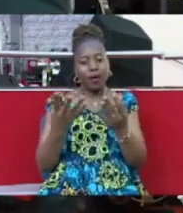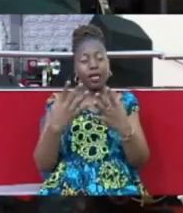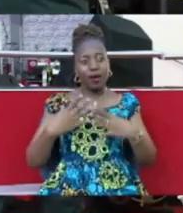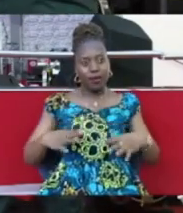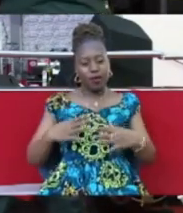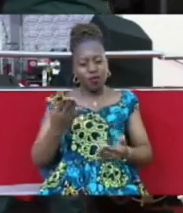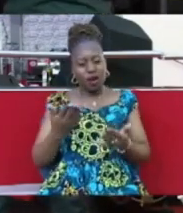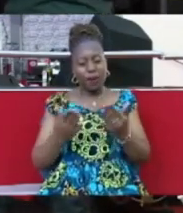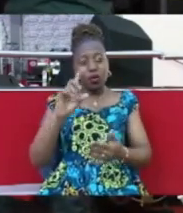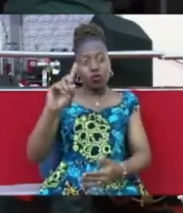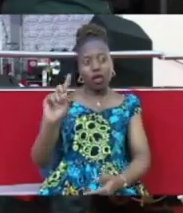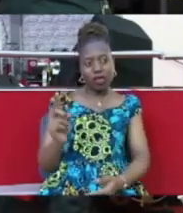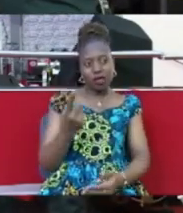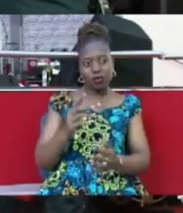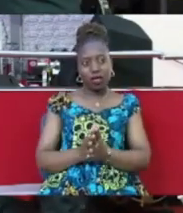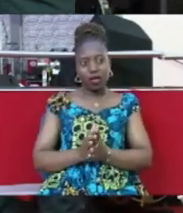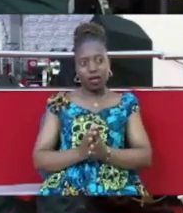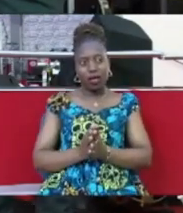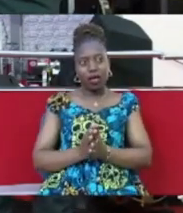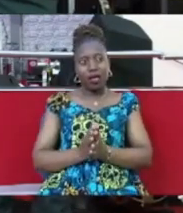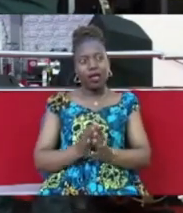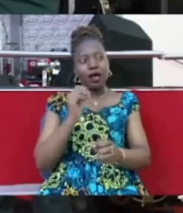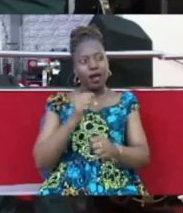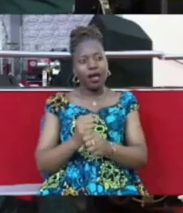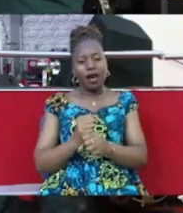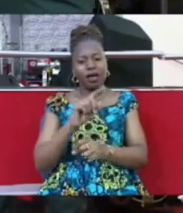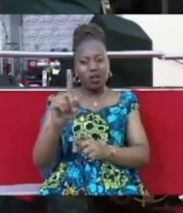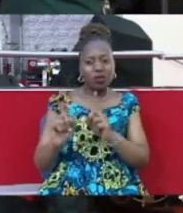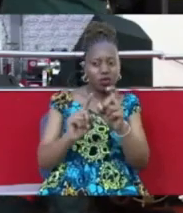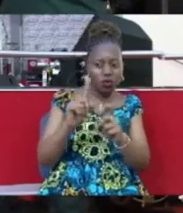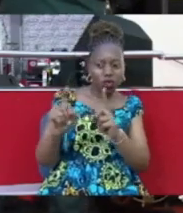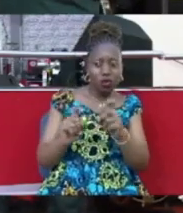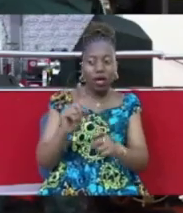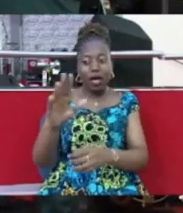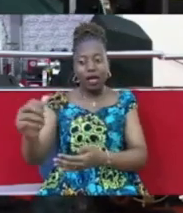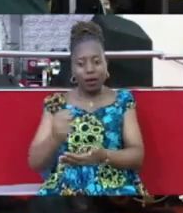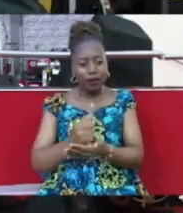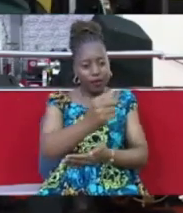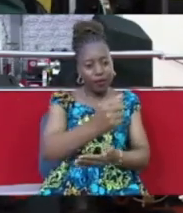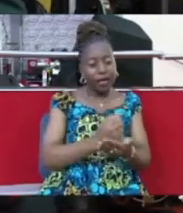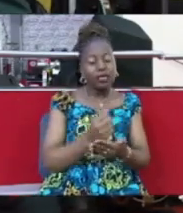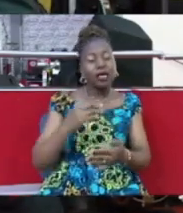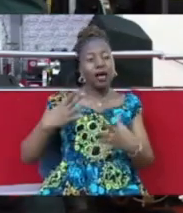1,000 people. They had done auditions and picked the right kind of people vocally.